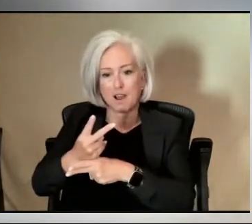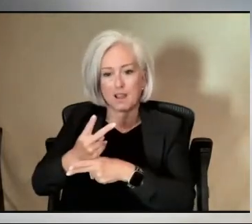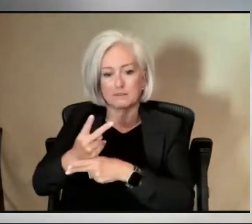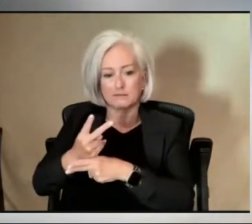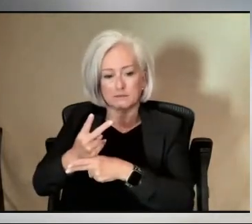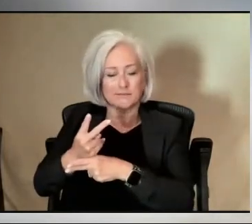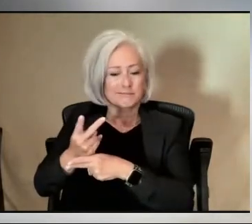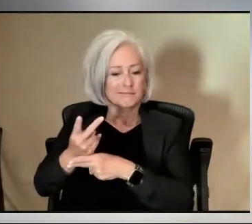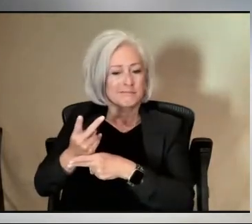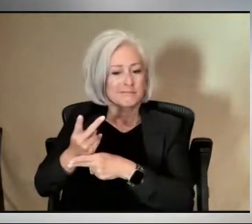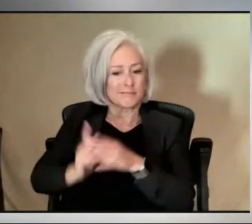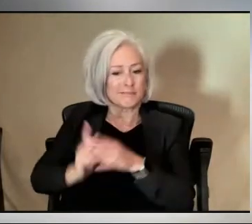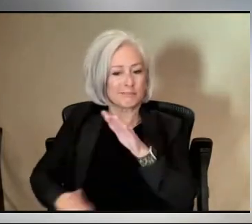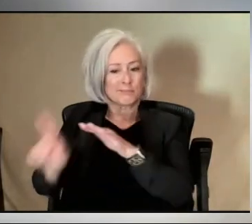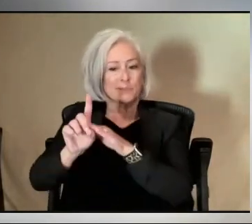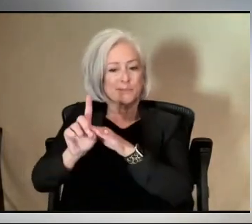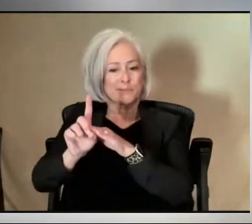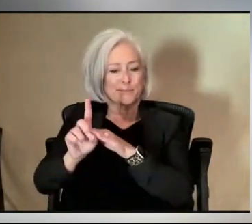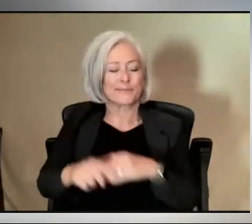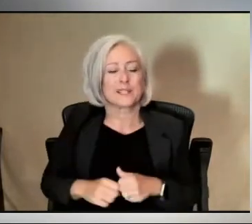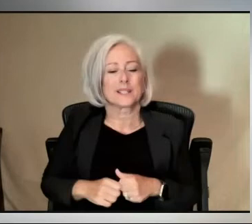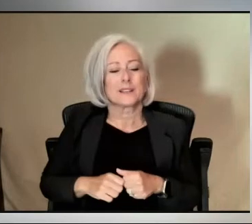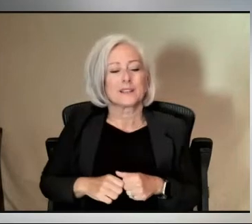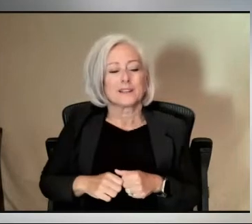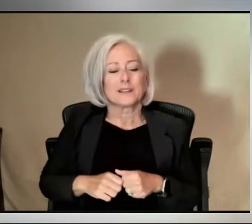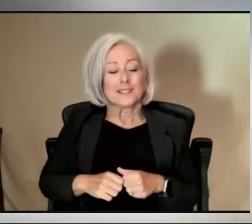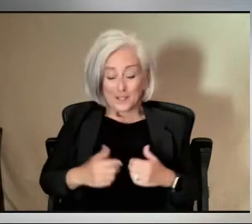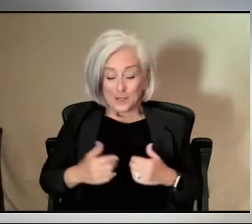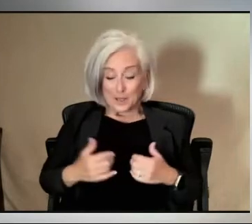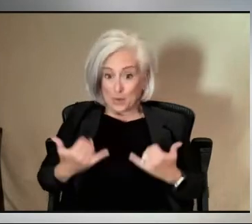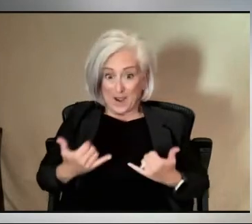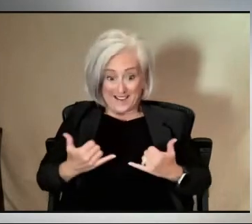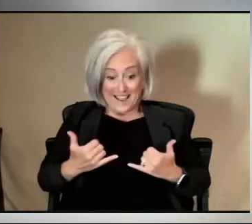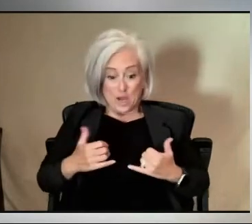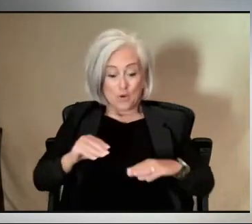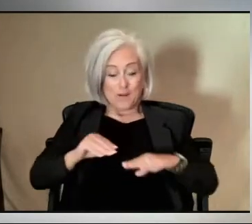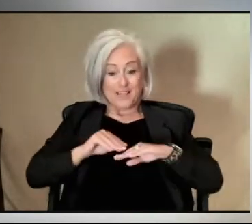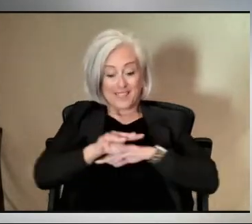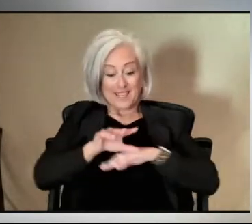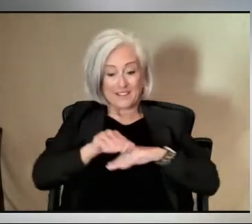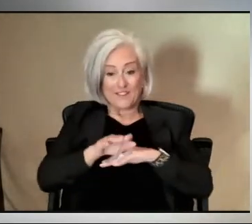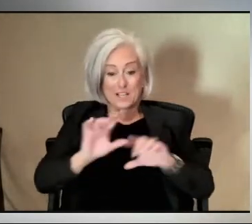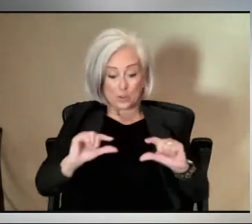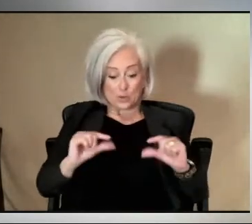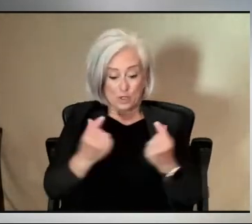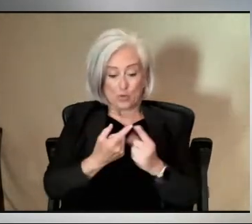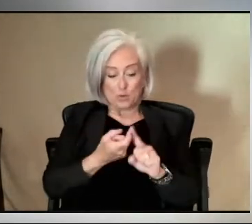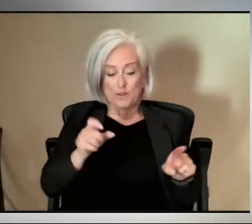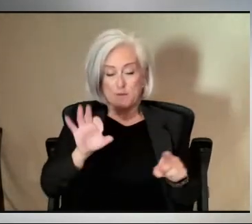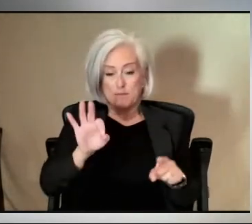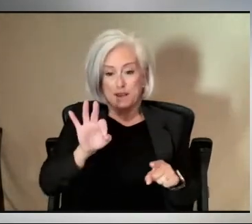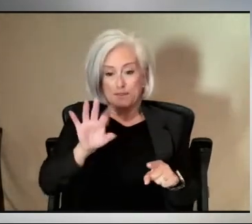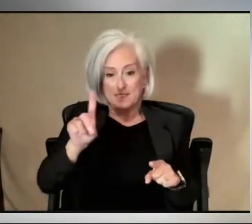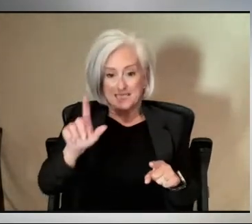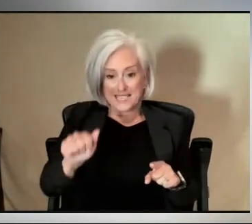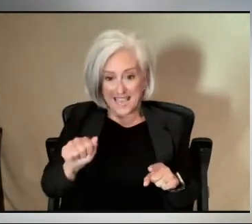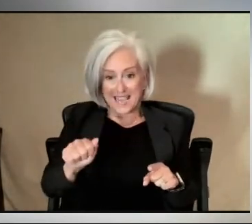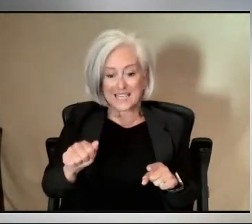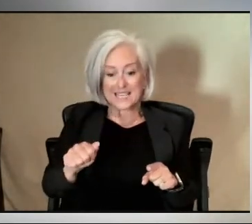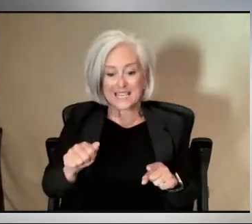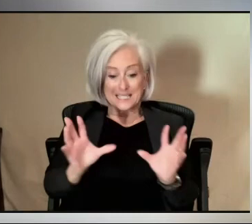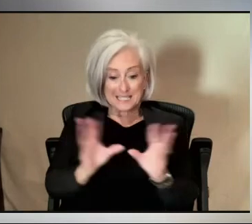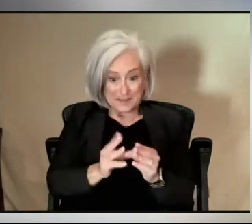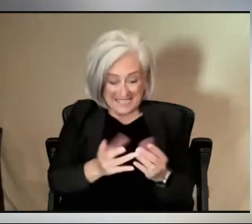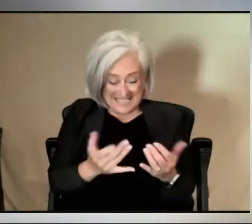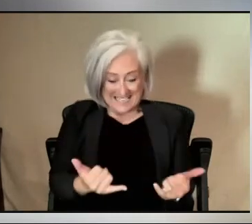this conversation, the advisory group for the FDA is meeting right now on discussing the whole